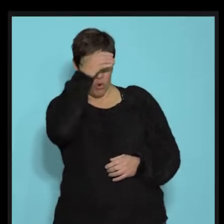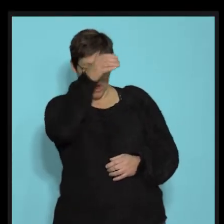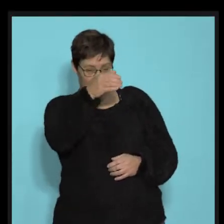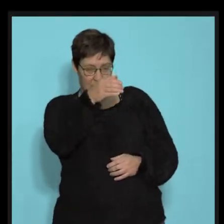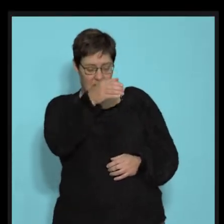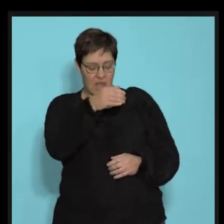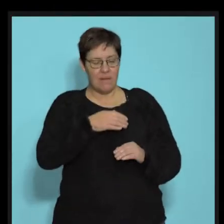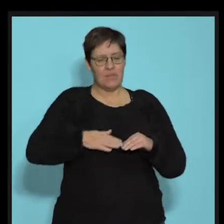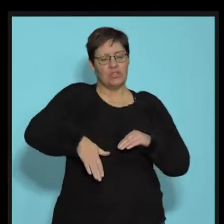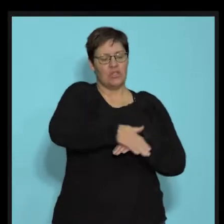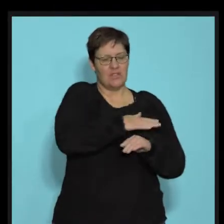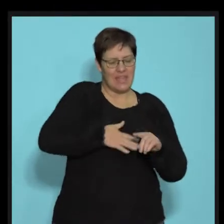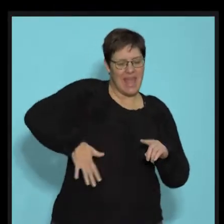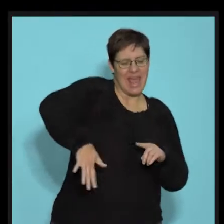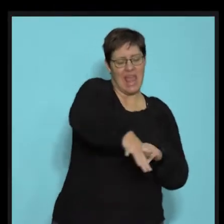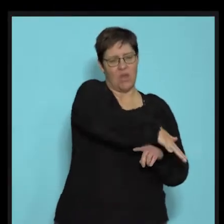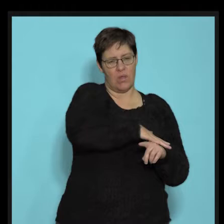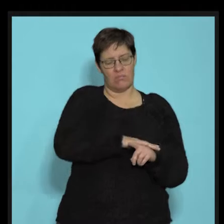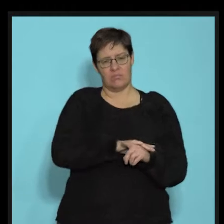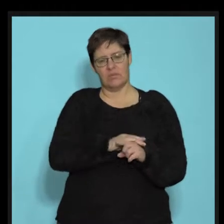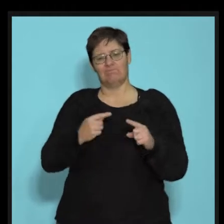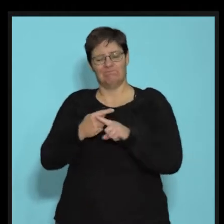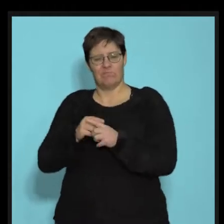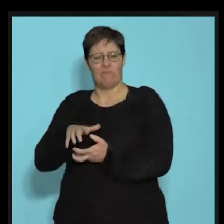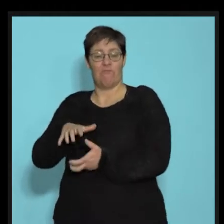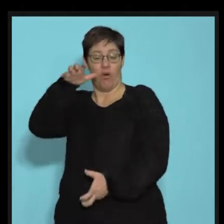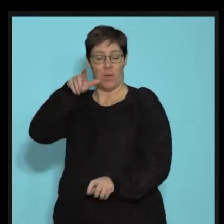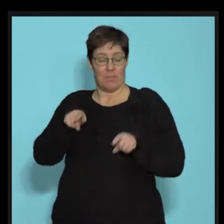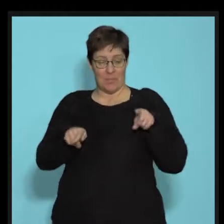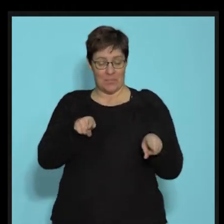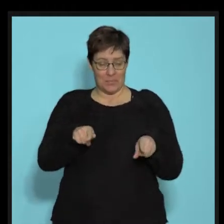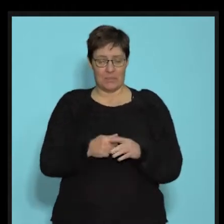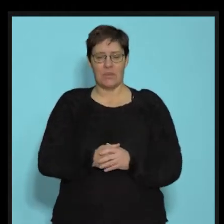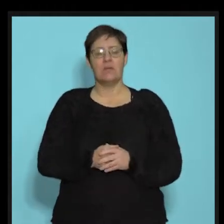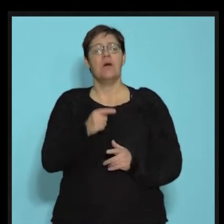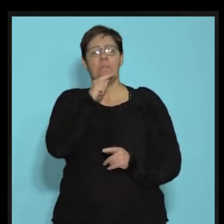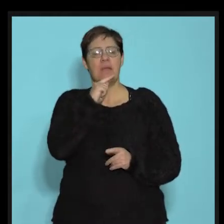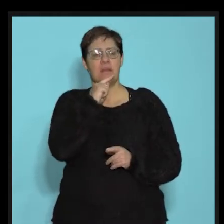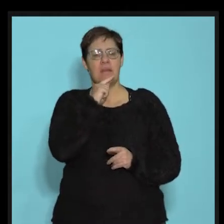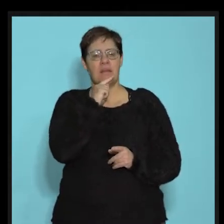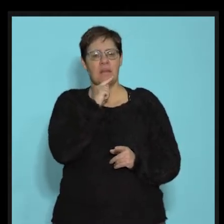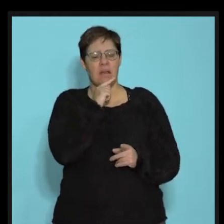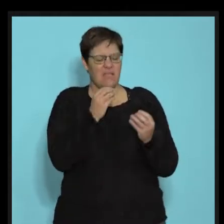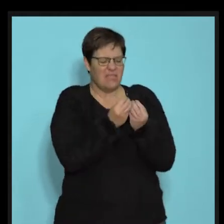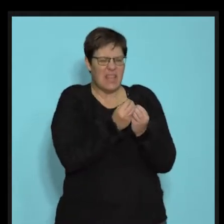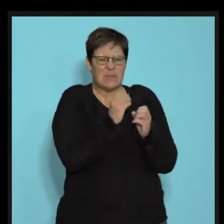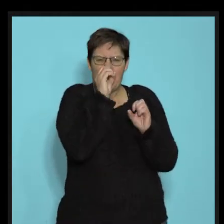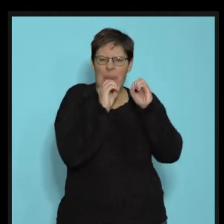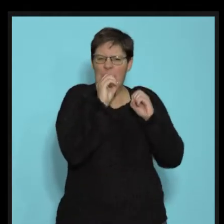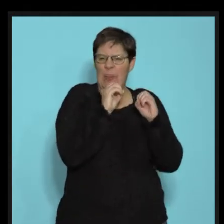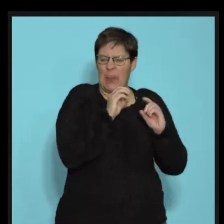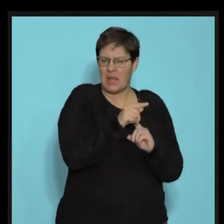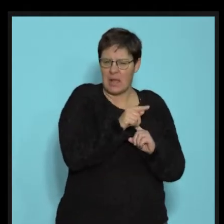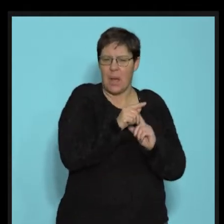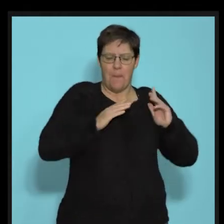of surface area to volume ratio. And basically what it means is organisms that are really small have got a